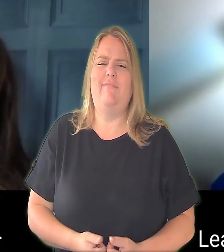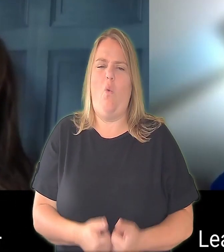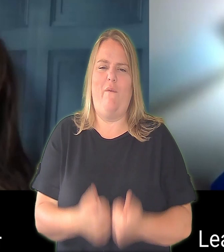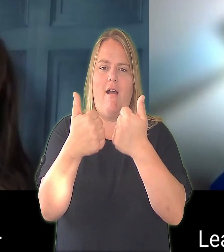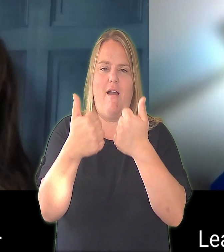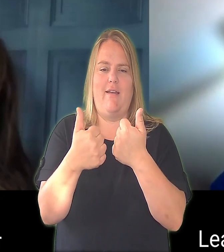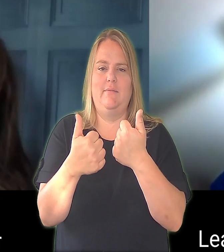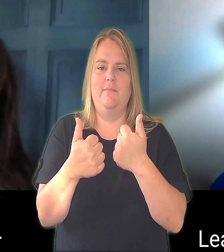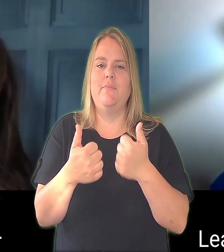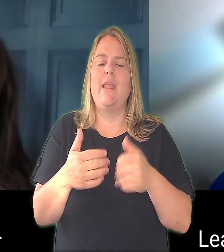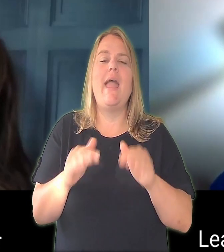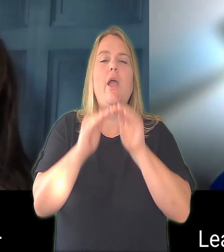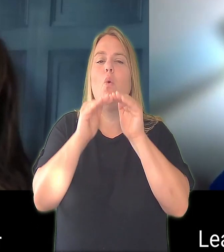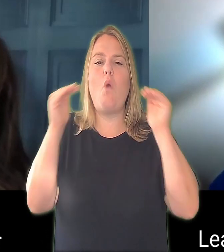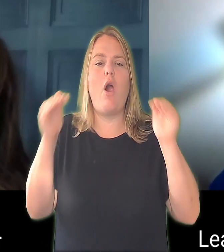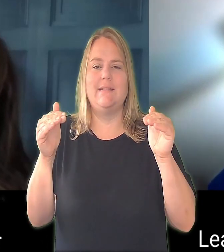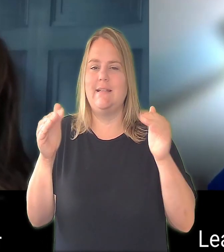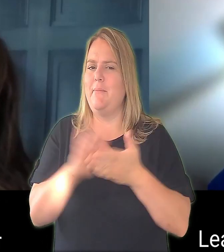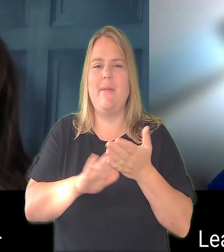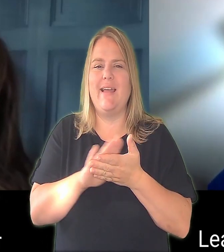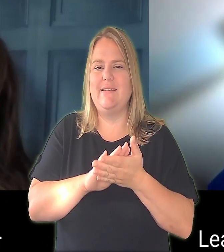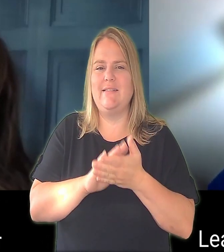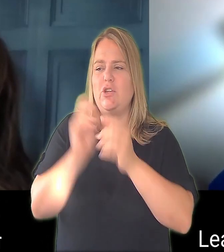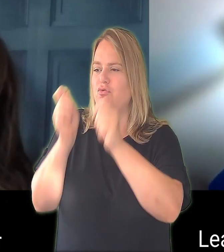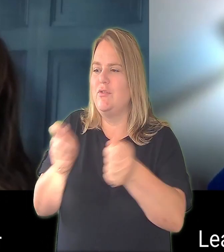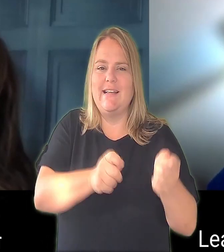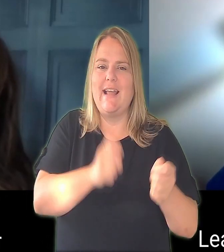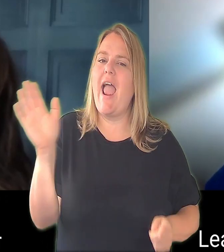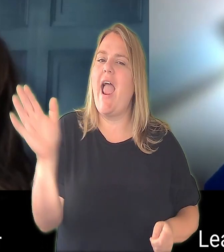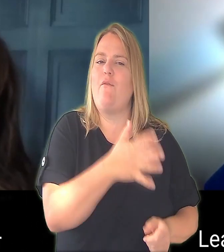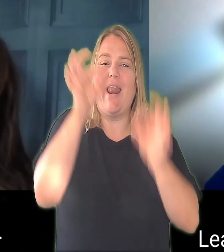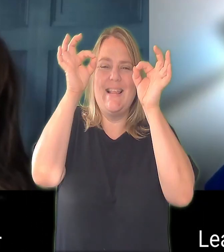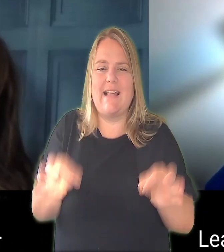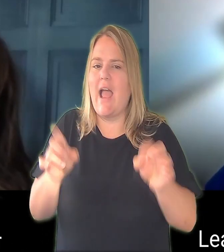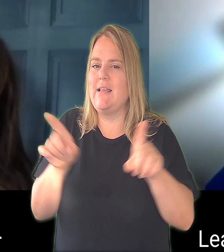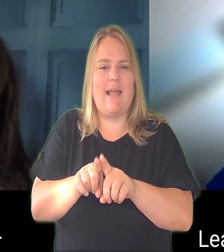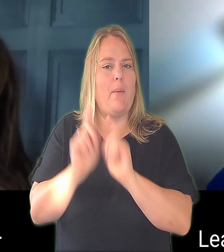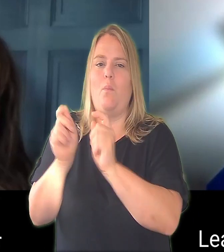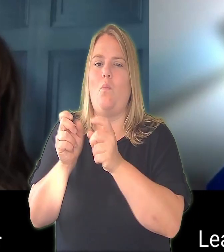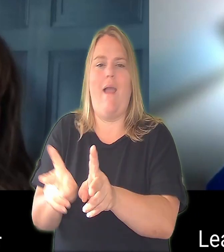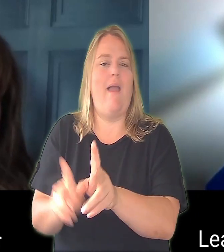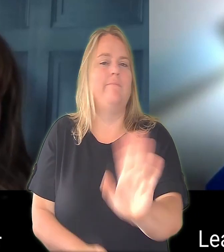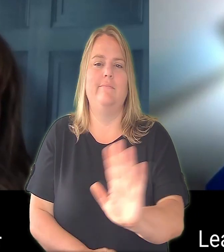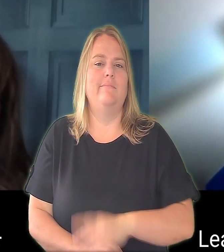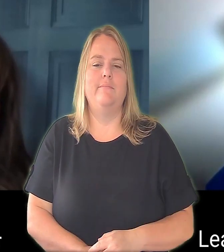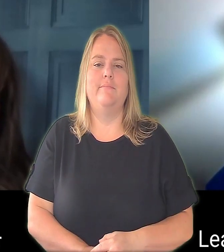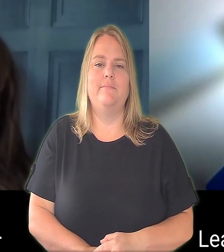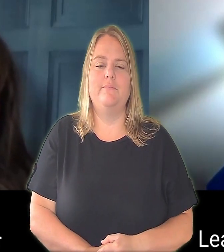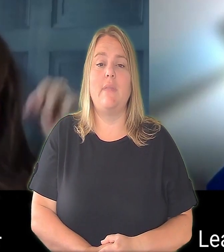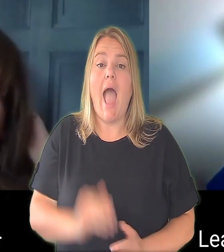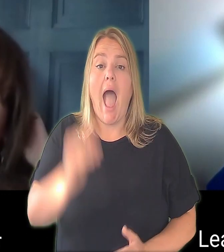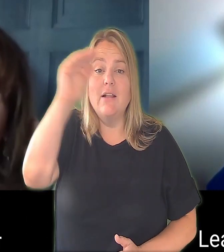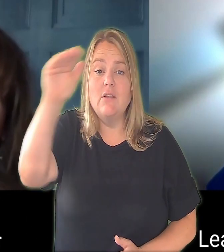fine. Equality doesn't mean treating people in exactly the same way all the time. You can respond to different people differently. Yes, because it's not